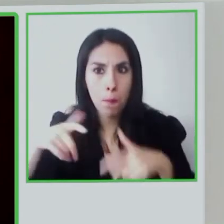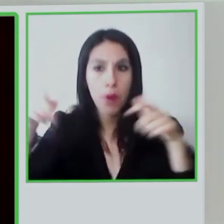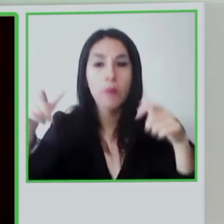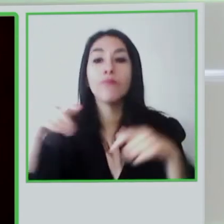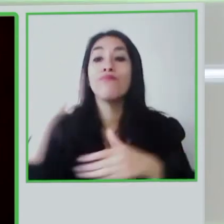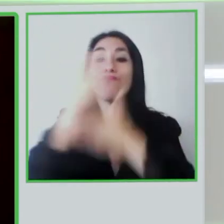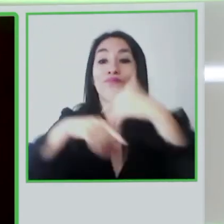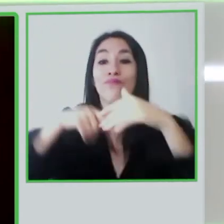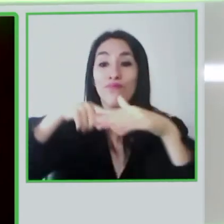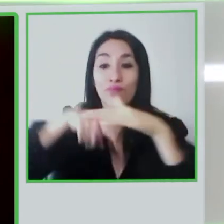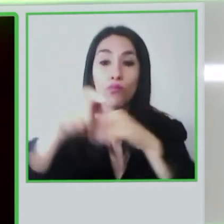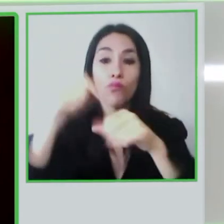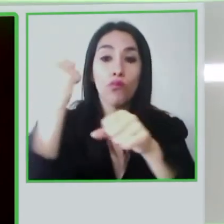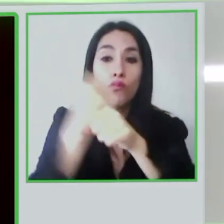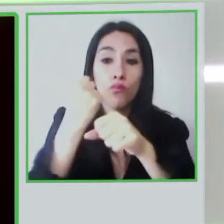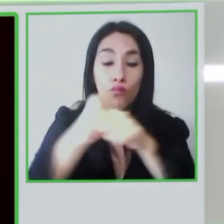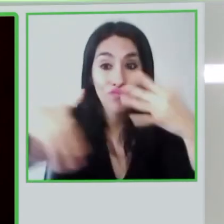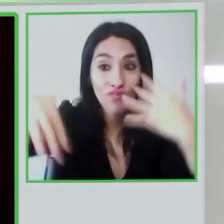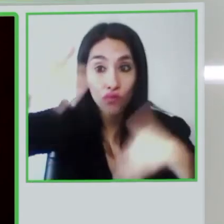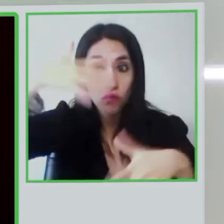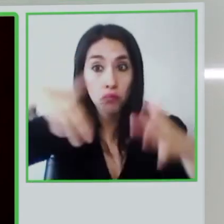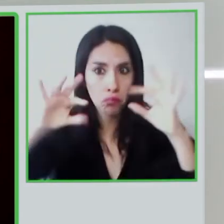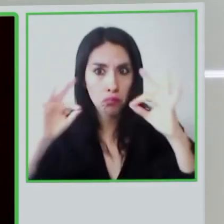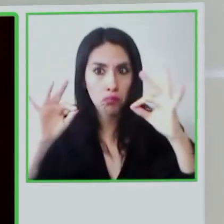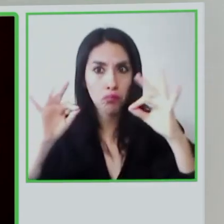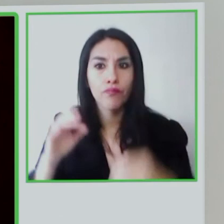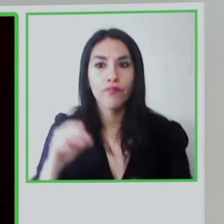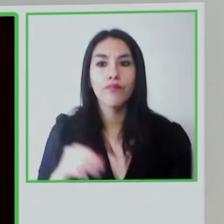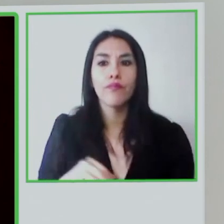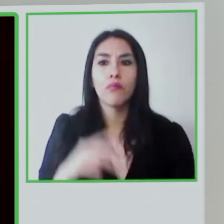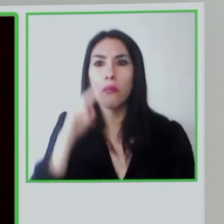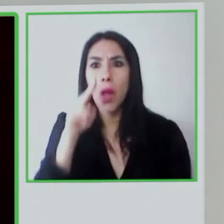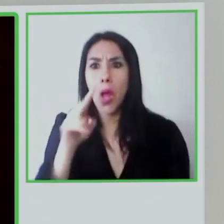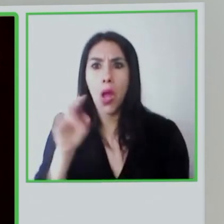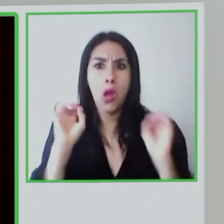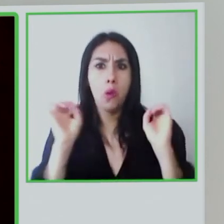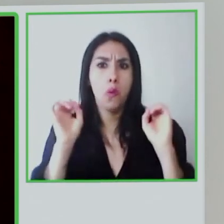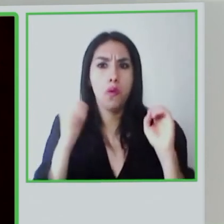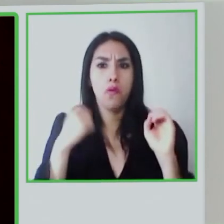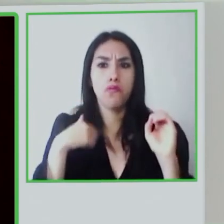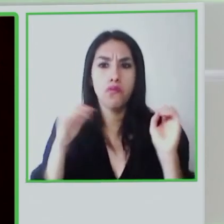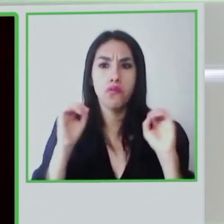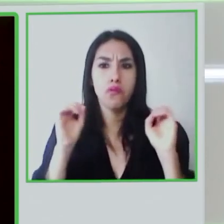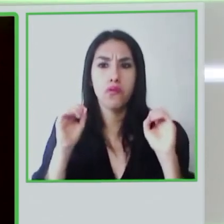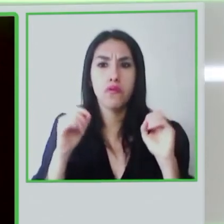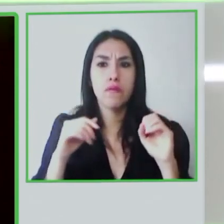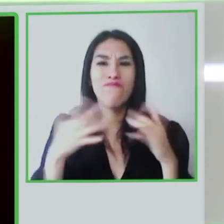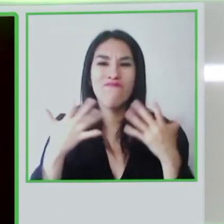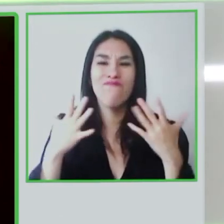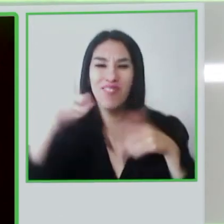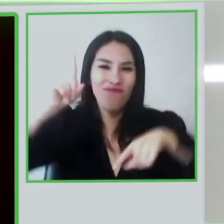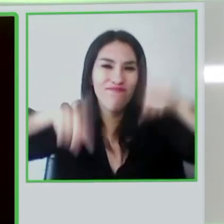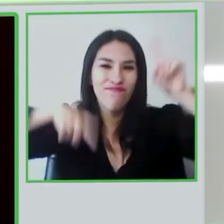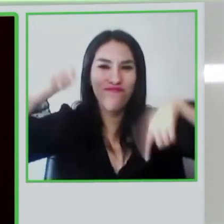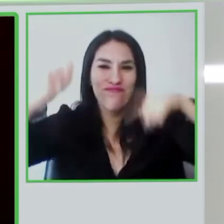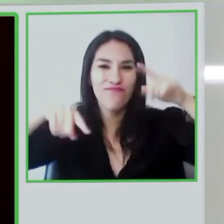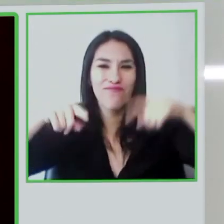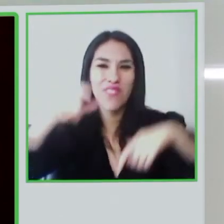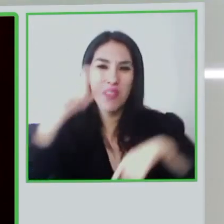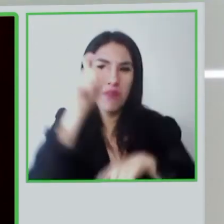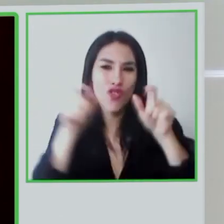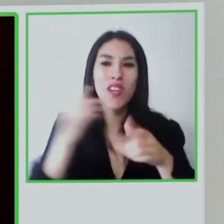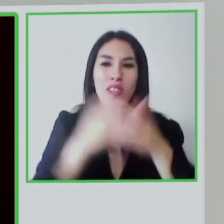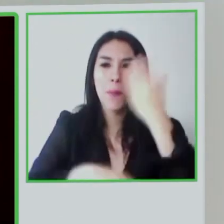80% of disabilities are not visible immediately. And many people with disability do not describe themselves